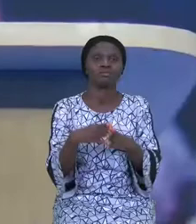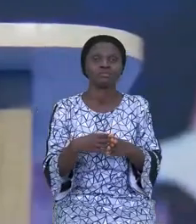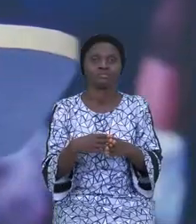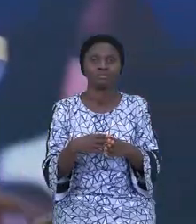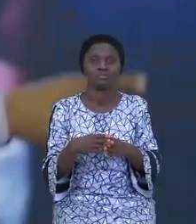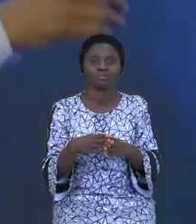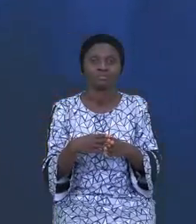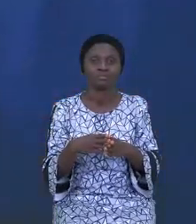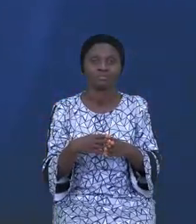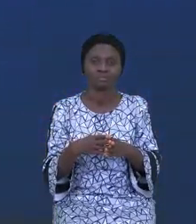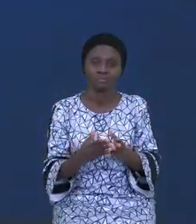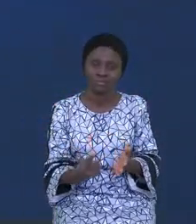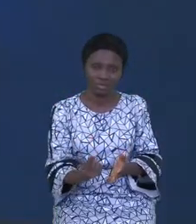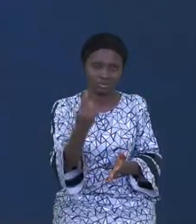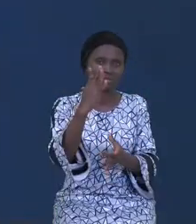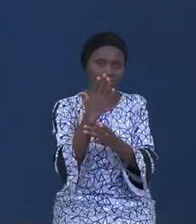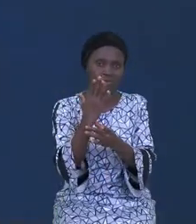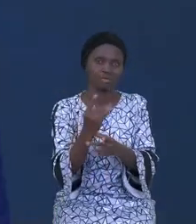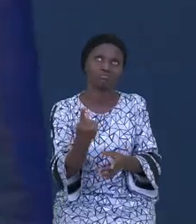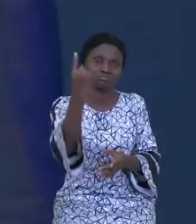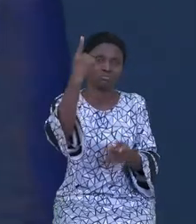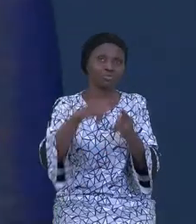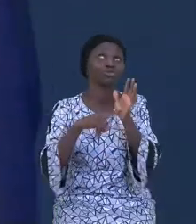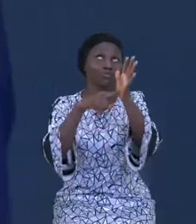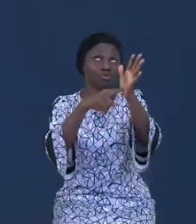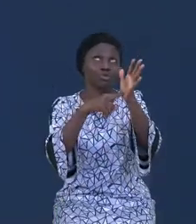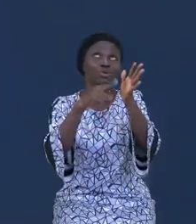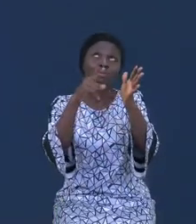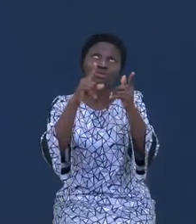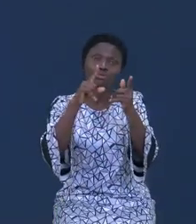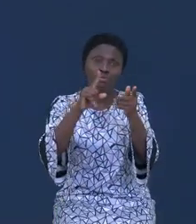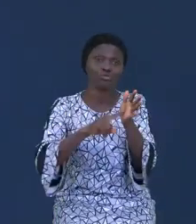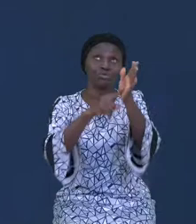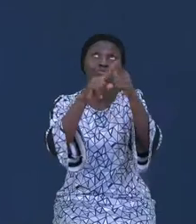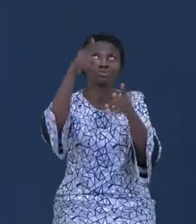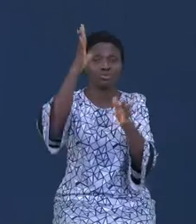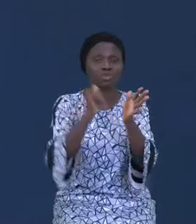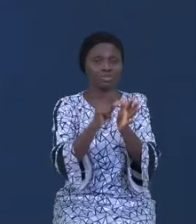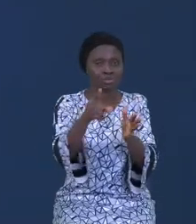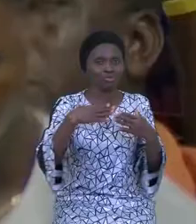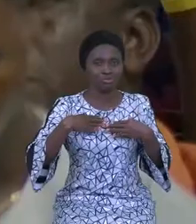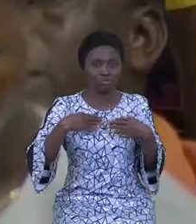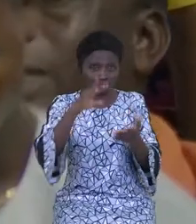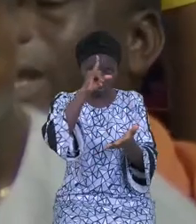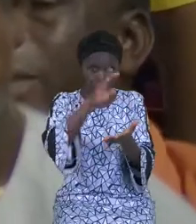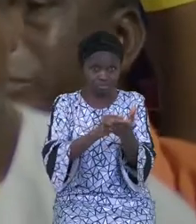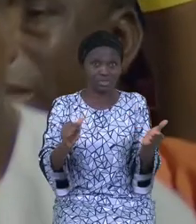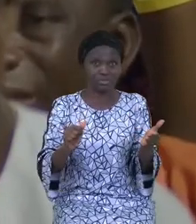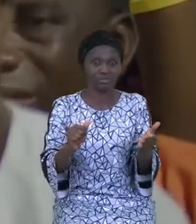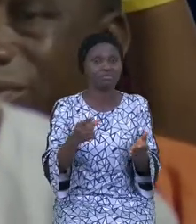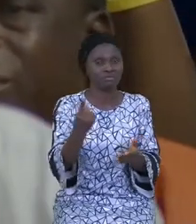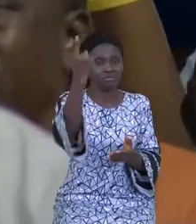name. You raise up your hand, you indicate, I believe Christ died for me. I